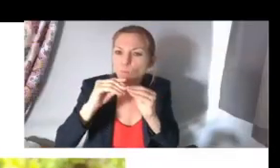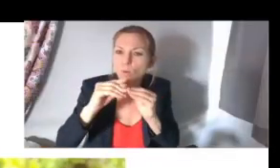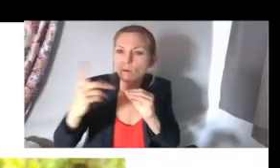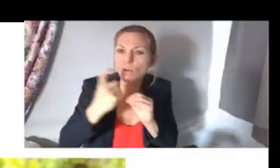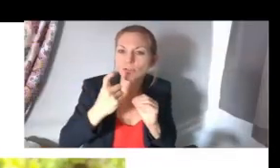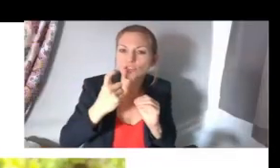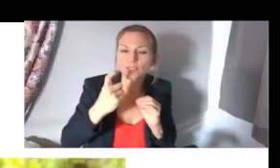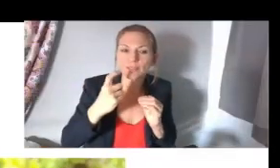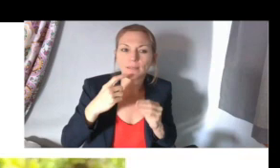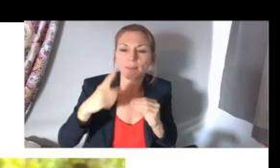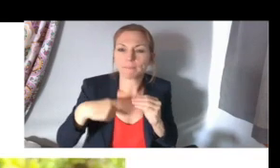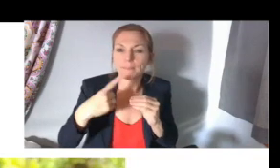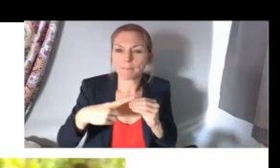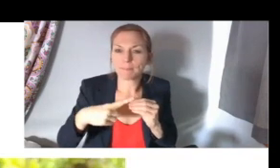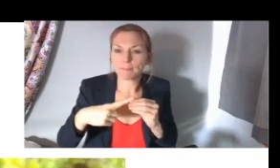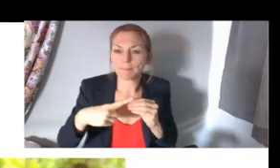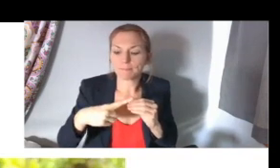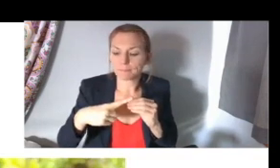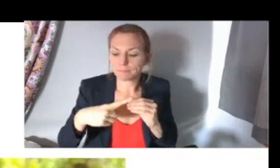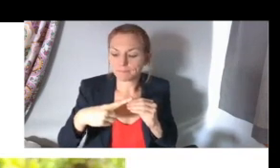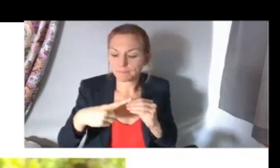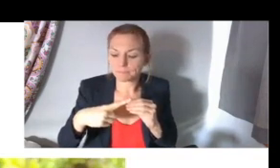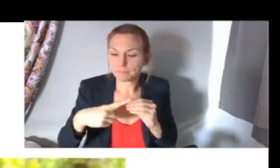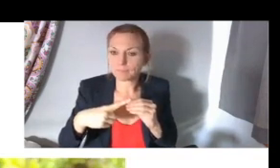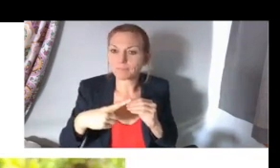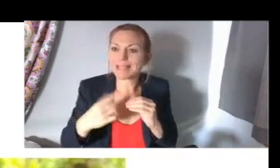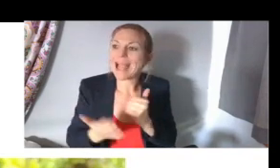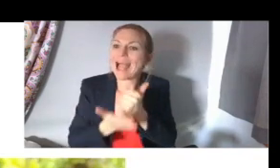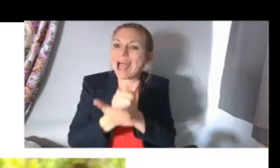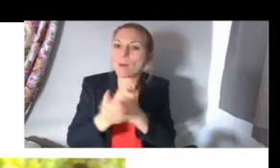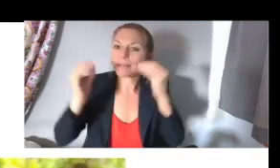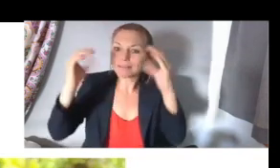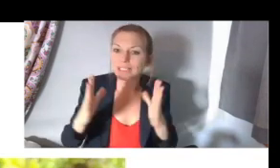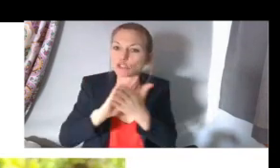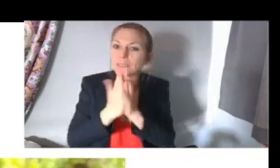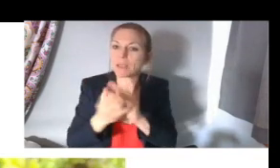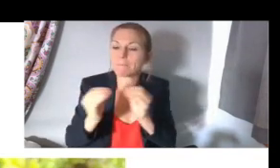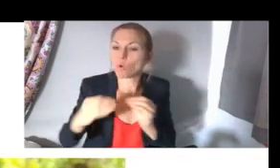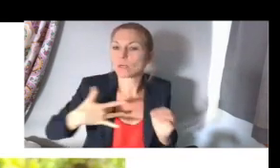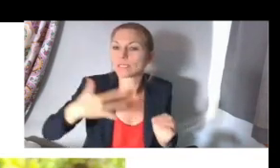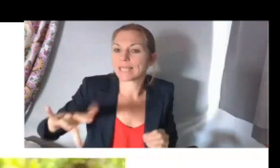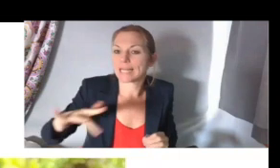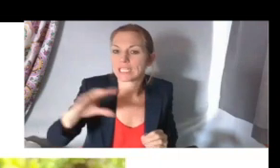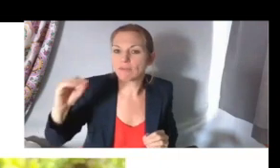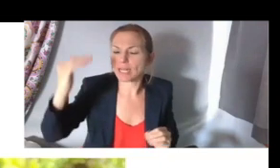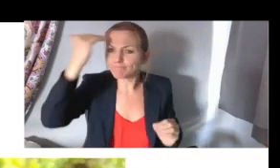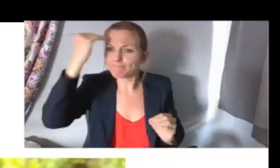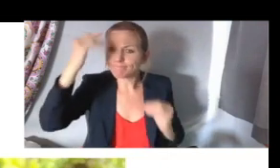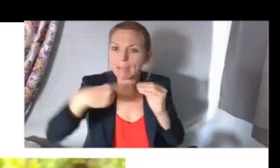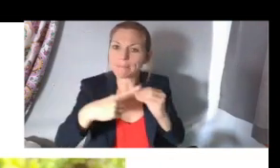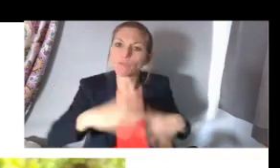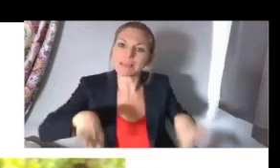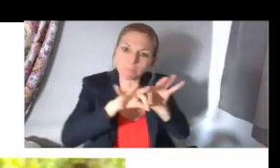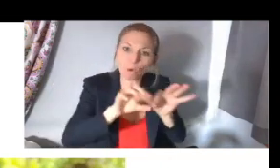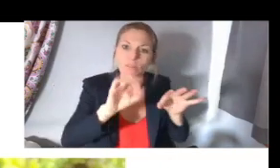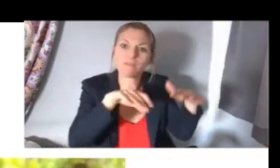And it's around sensitizing instructors to the importance of accessibility around digital learning for